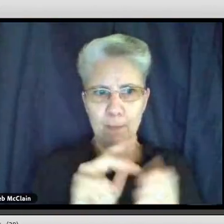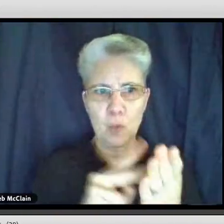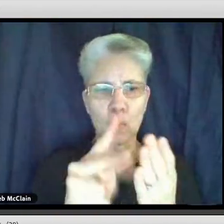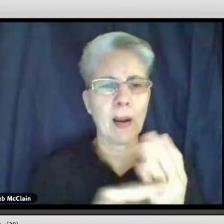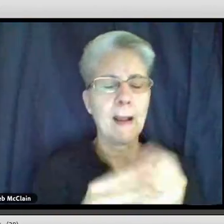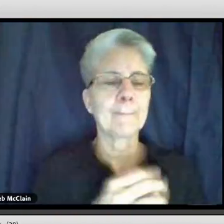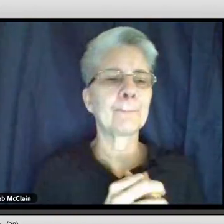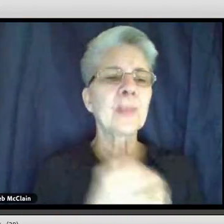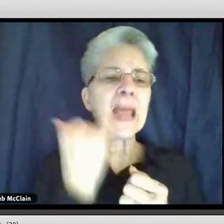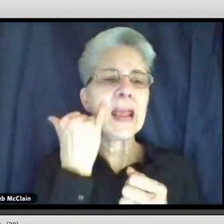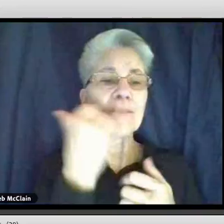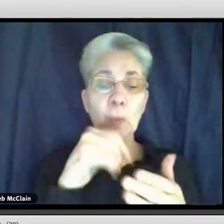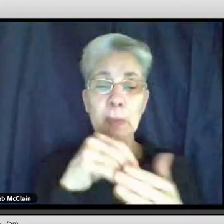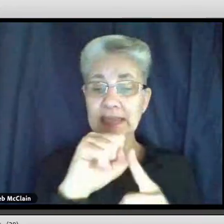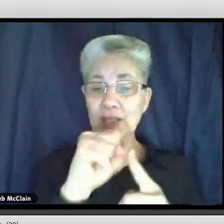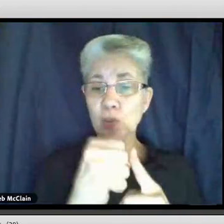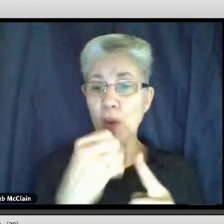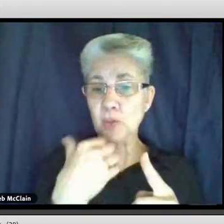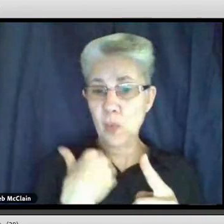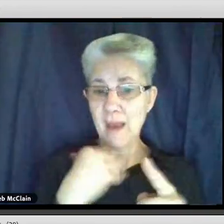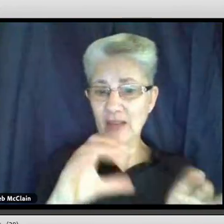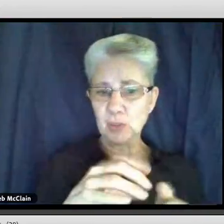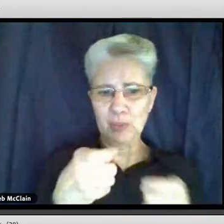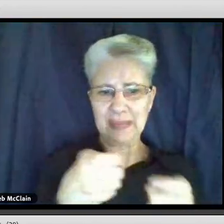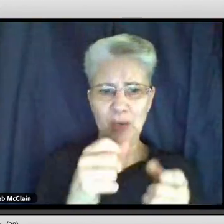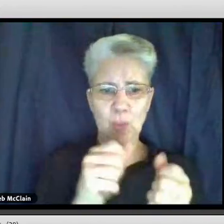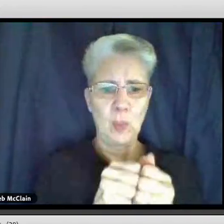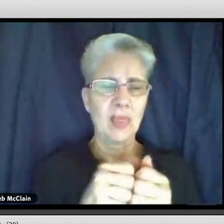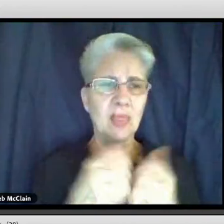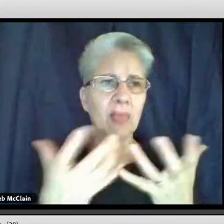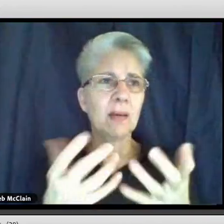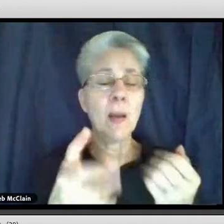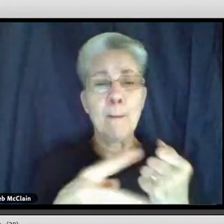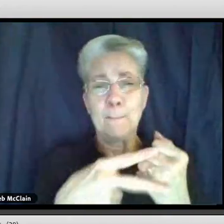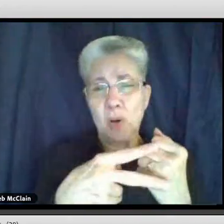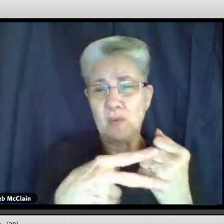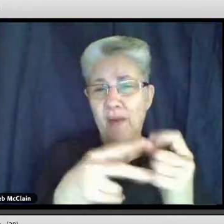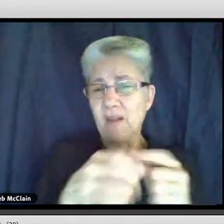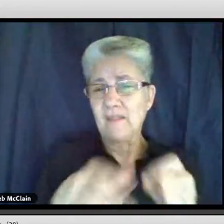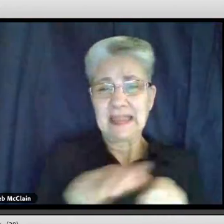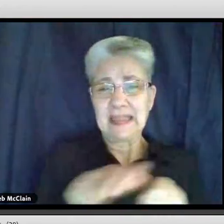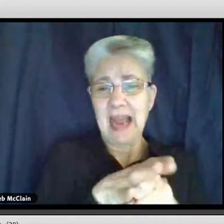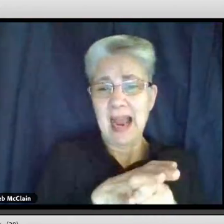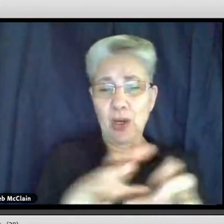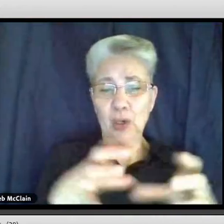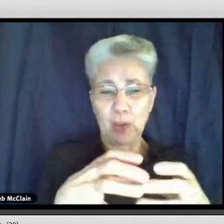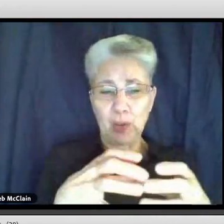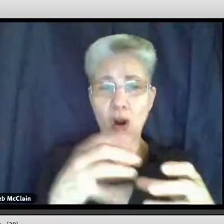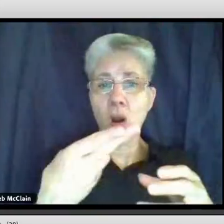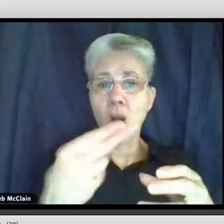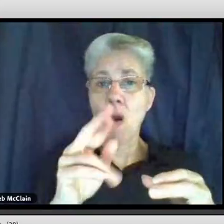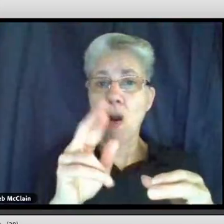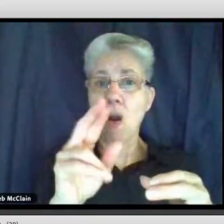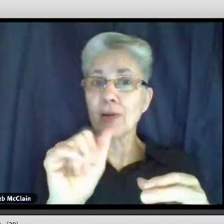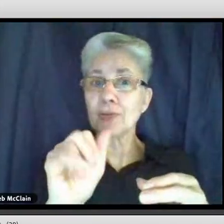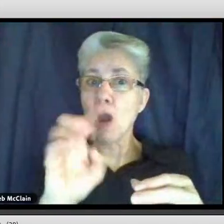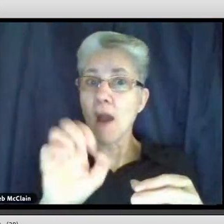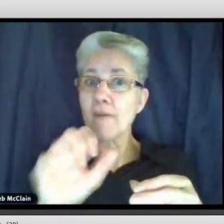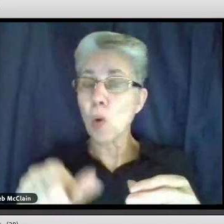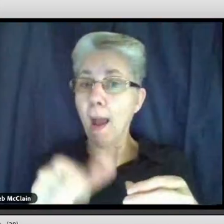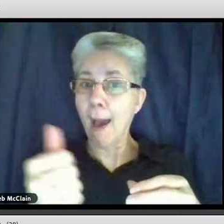If you are in a situation where you're having to deal with preservation of an entire external hard drive or